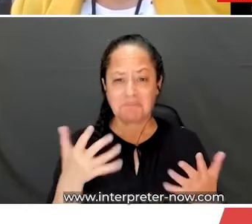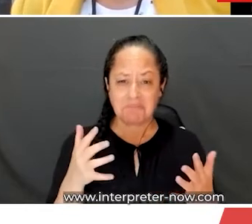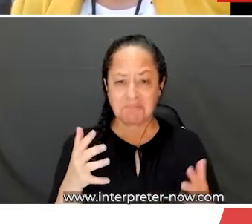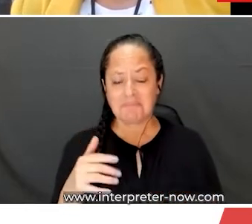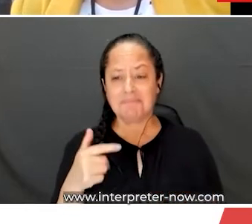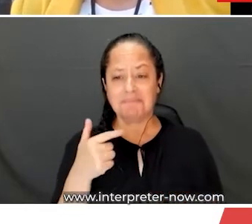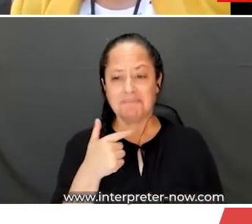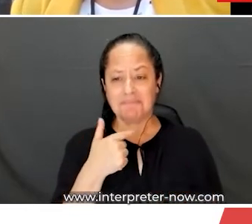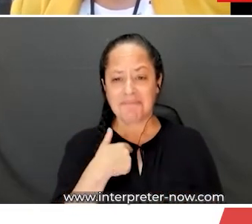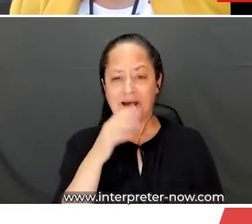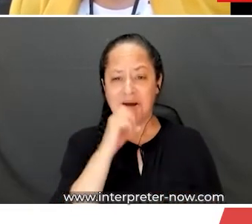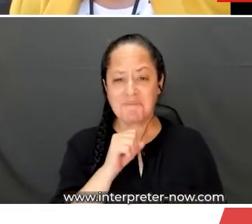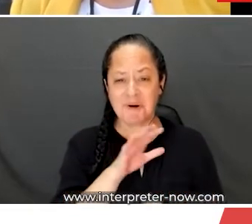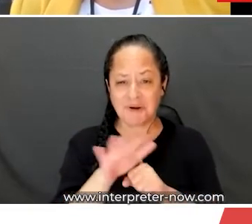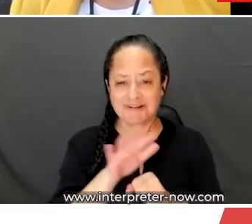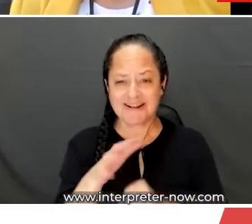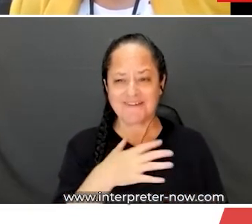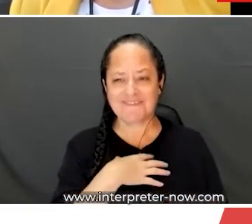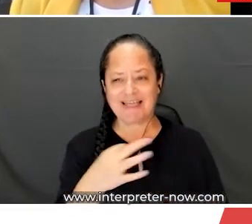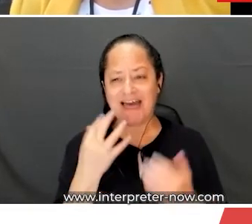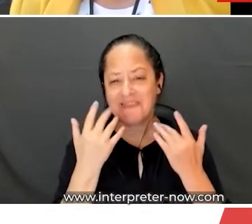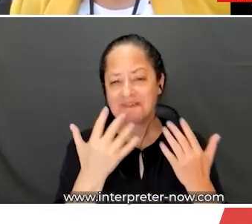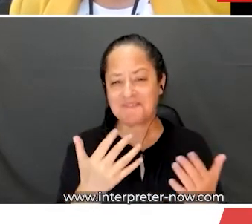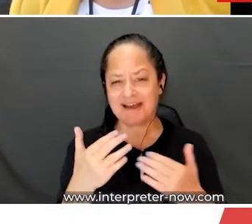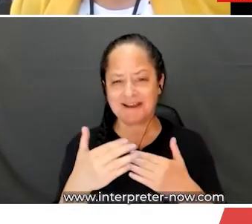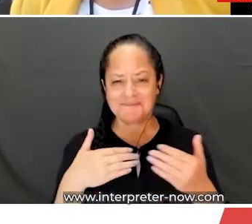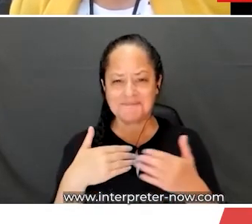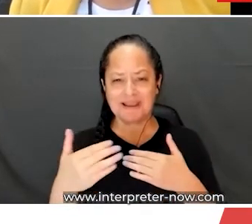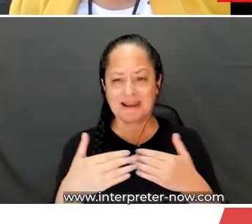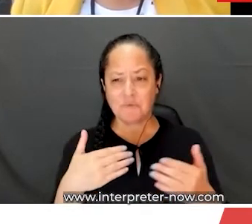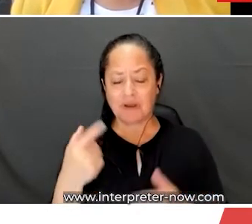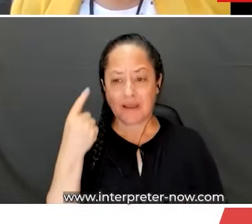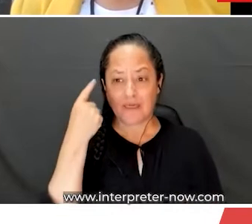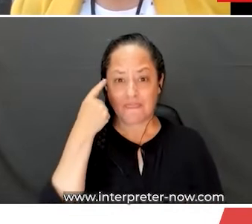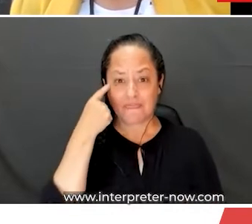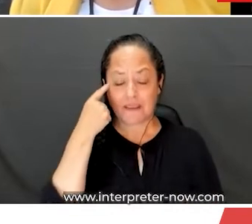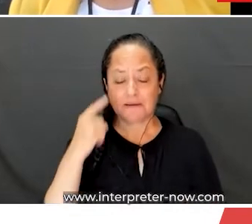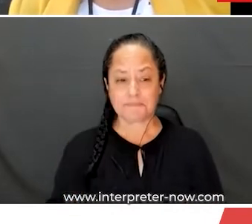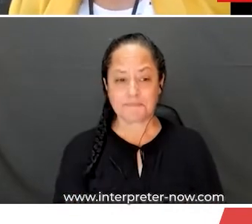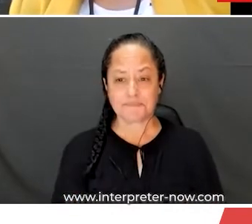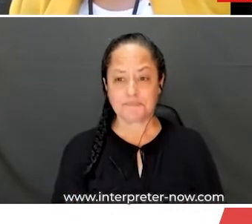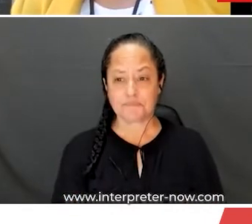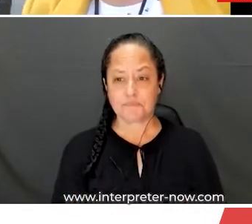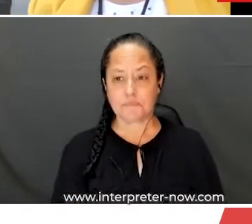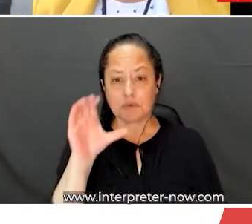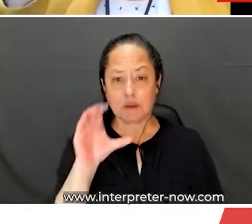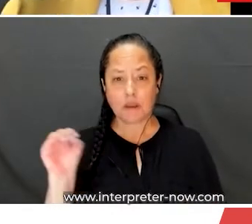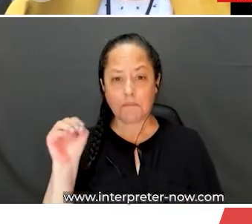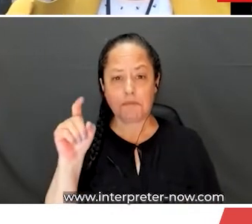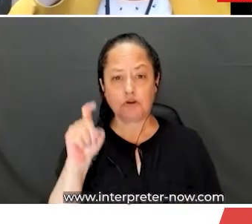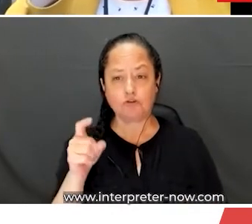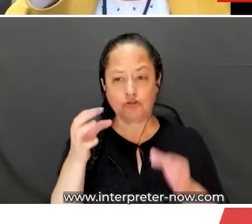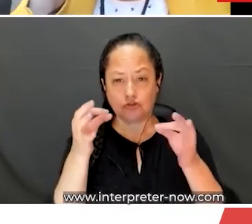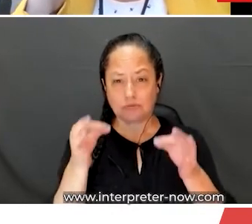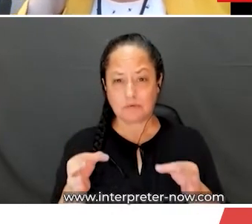I'm old enough. I like the fire. Anyway, I think that companies should